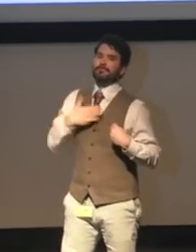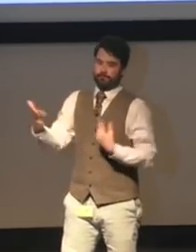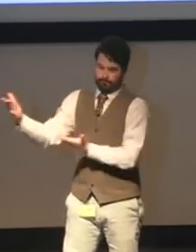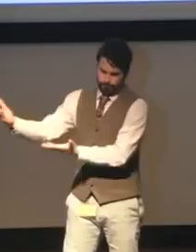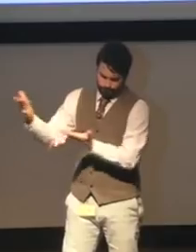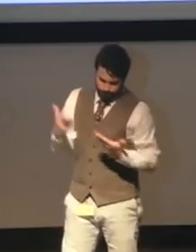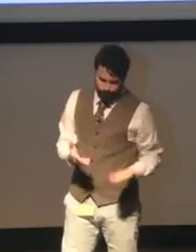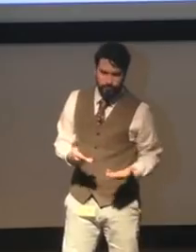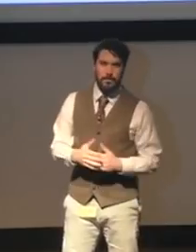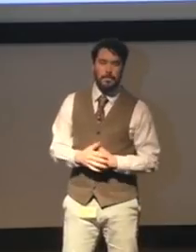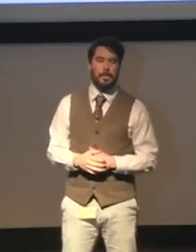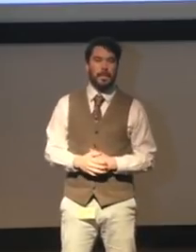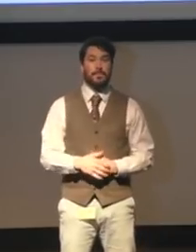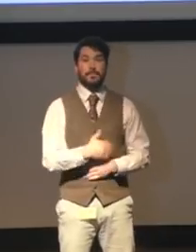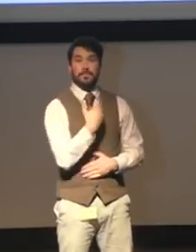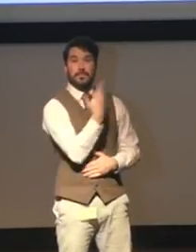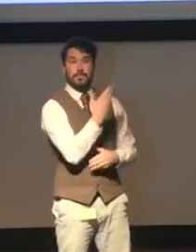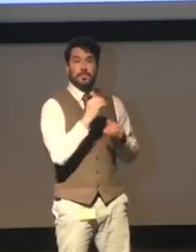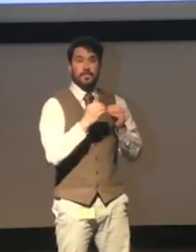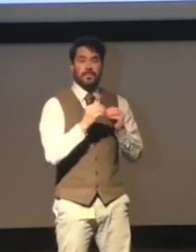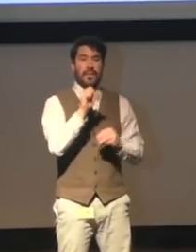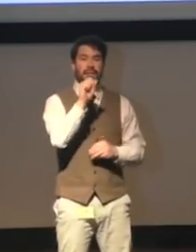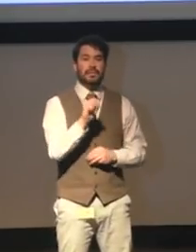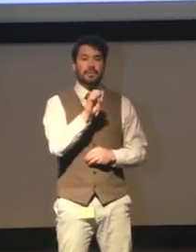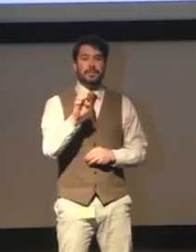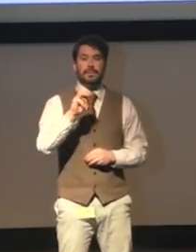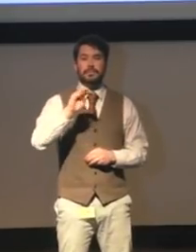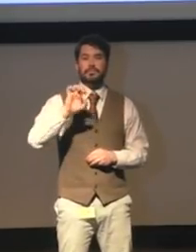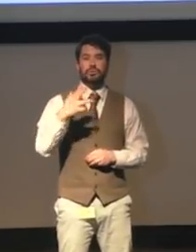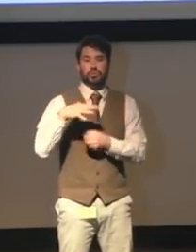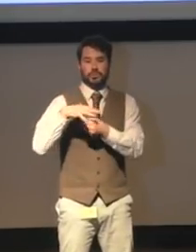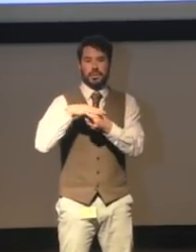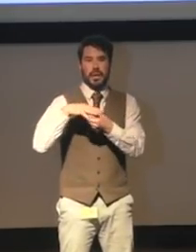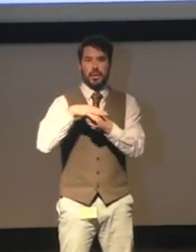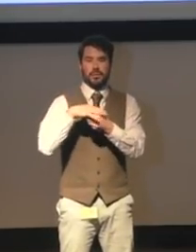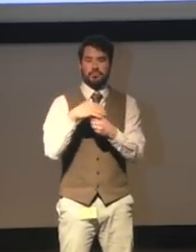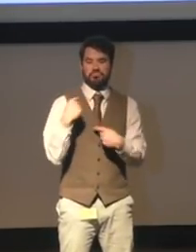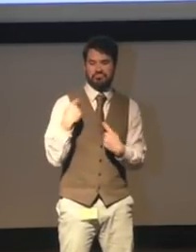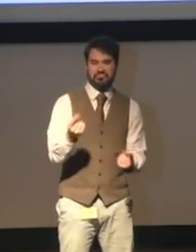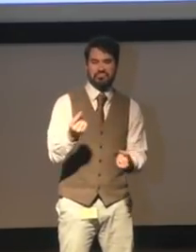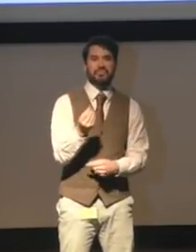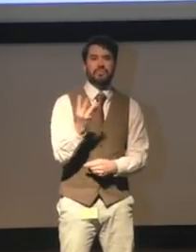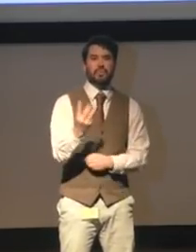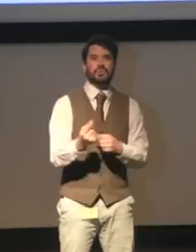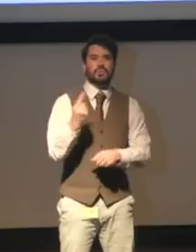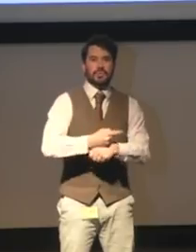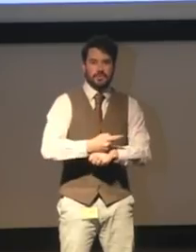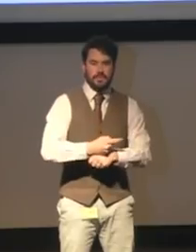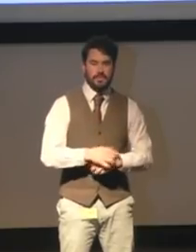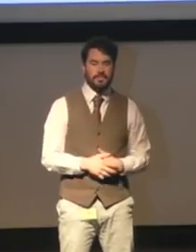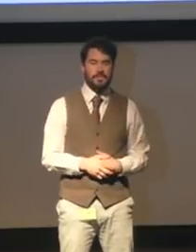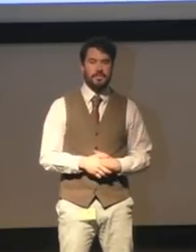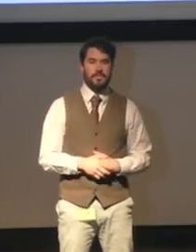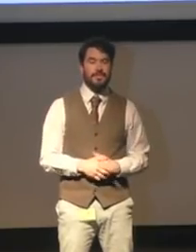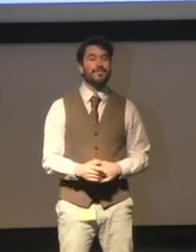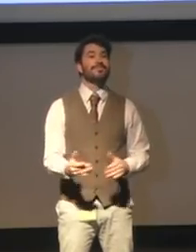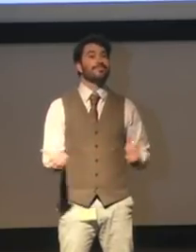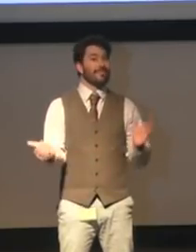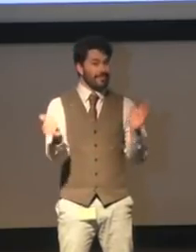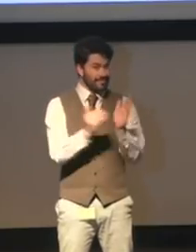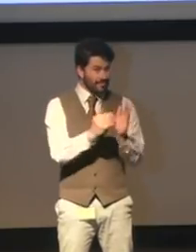This is some data from the Southeast Michigan counties just in the last several days, and shows you that similar part of the curve